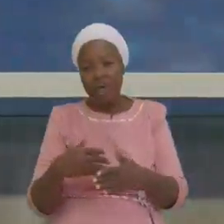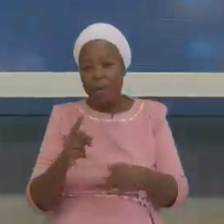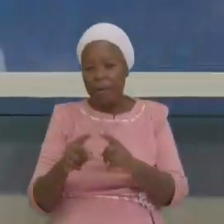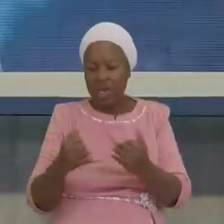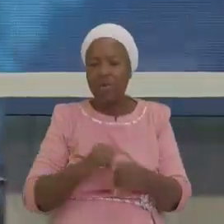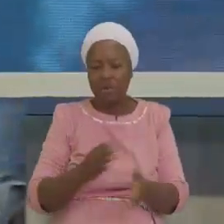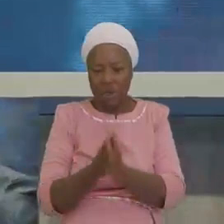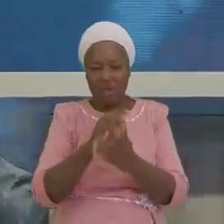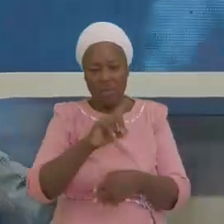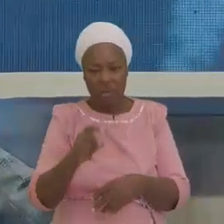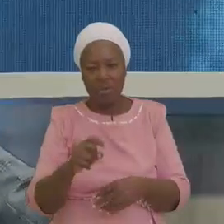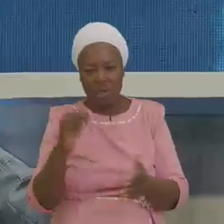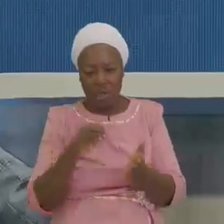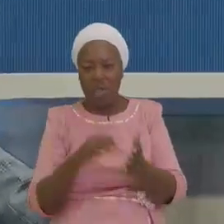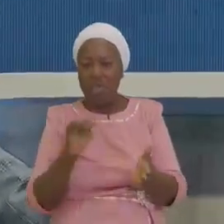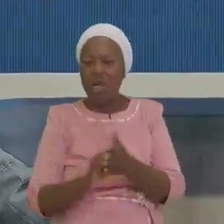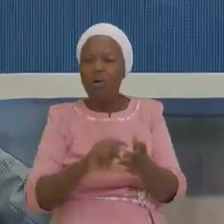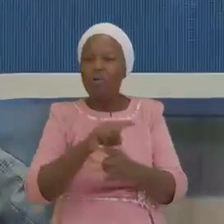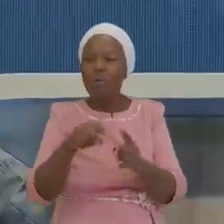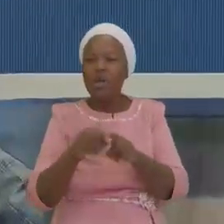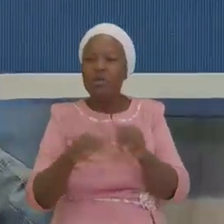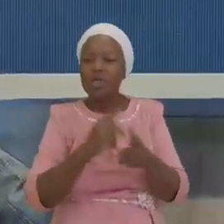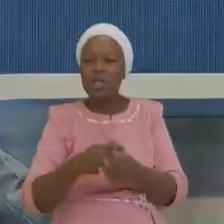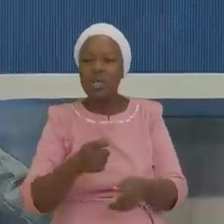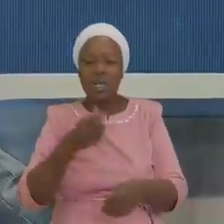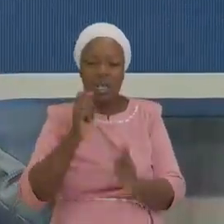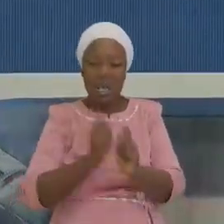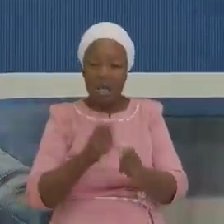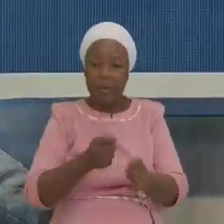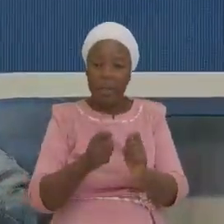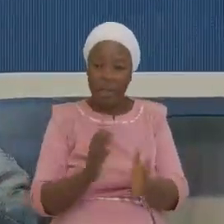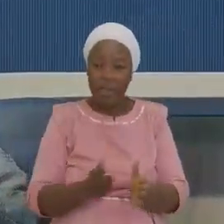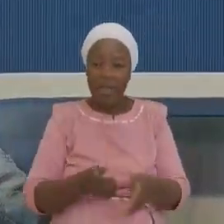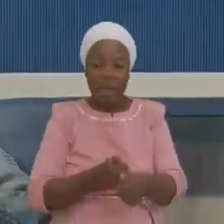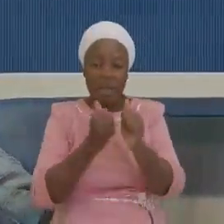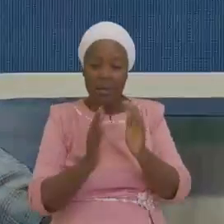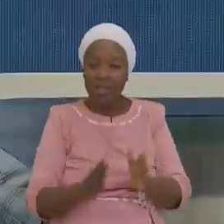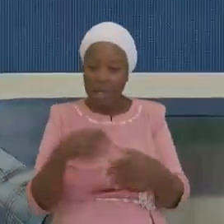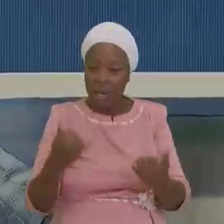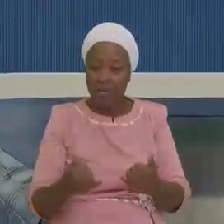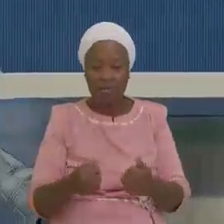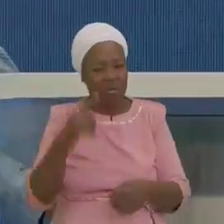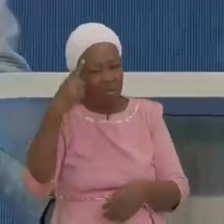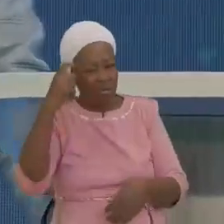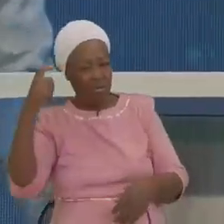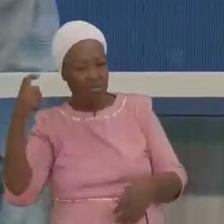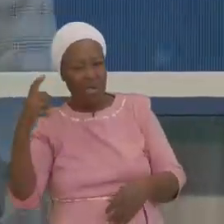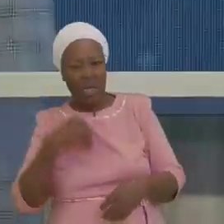carpenter dream of or have in mind what he's going to make?